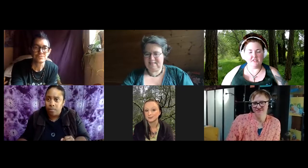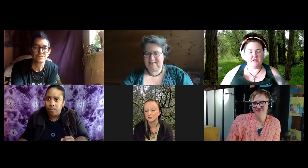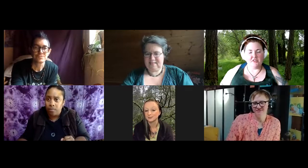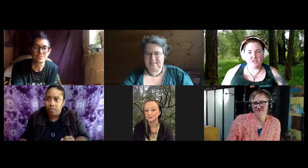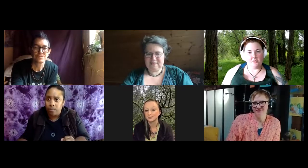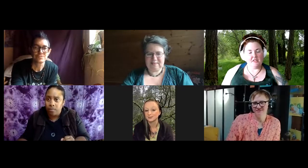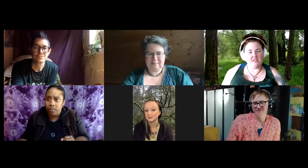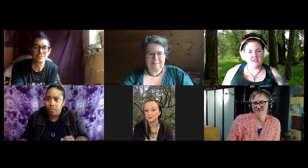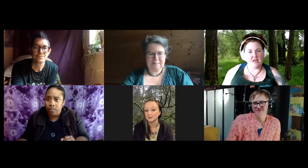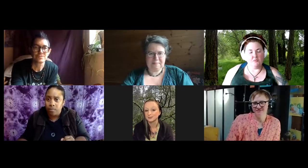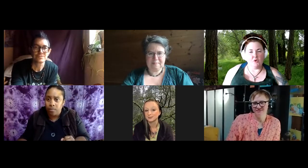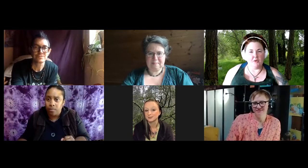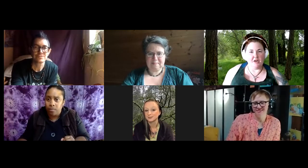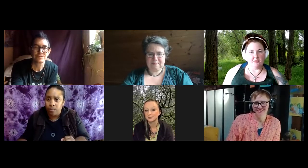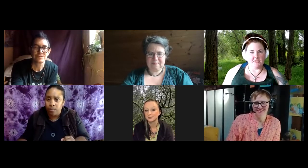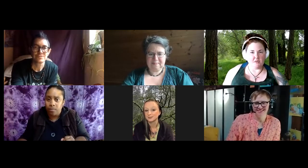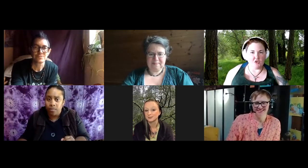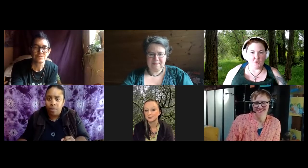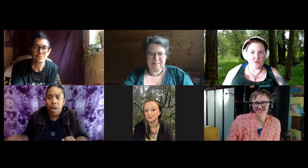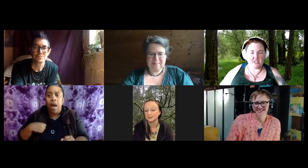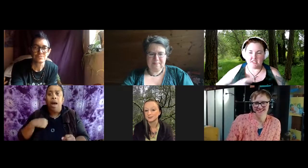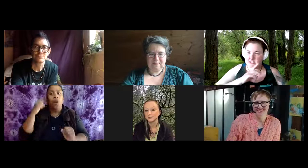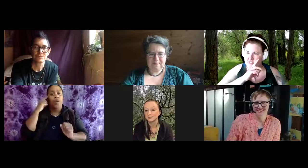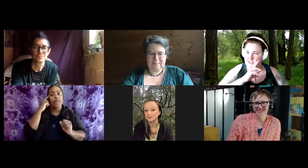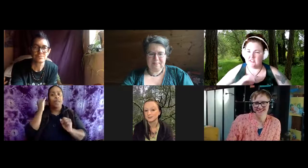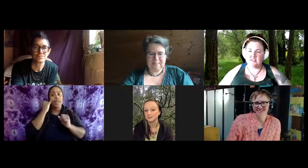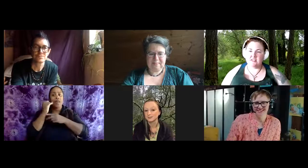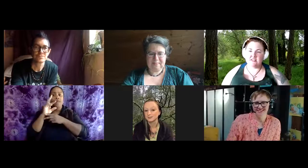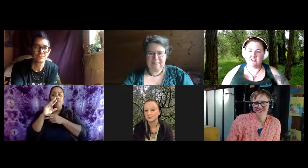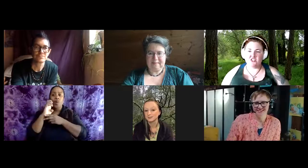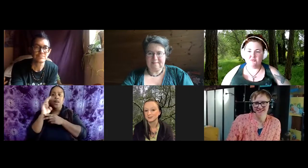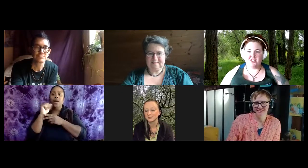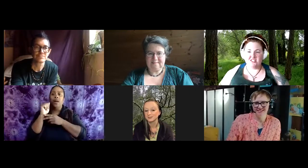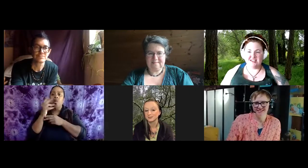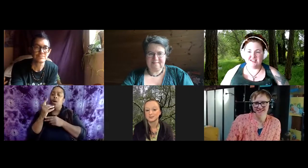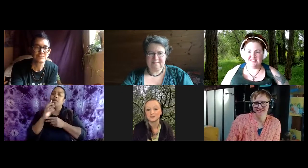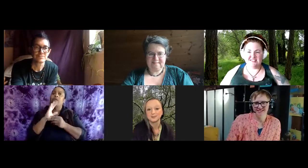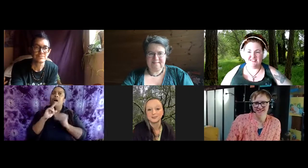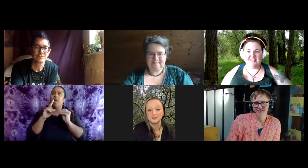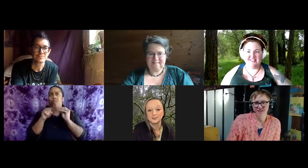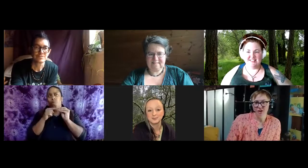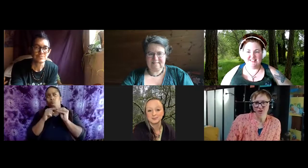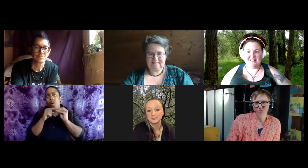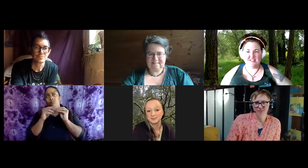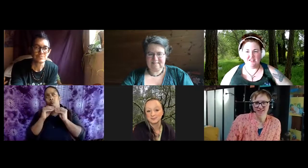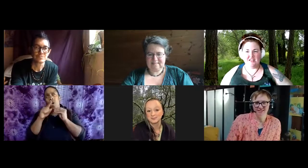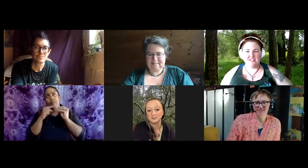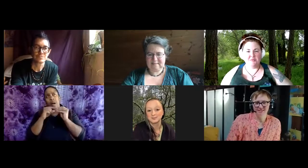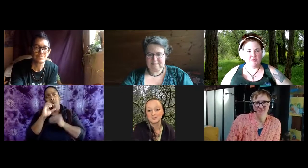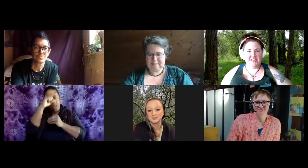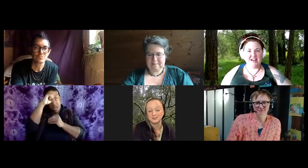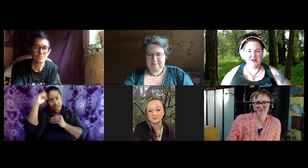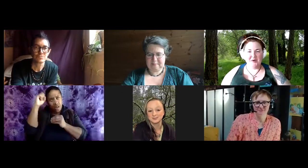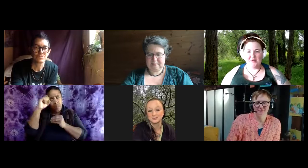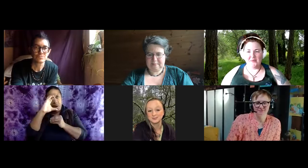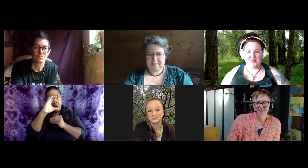Actually, I was thinking if Rina wanted to talk more about what the summer court is, since she mentioned that. Oh, yeah. And